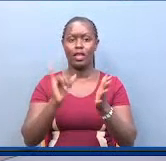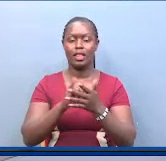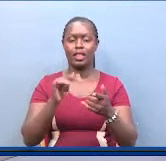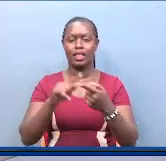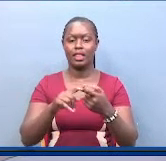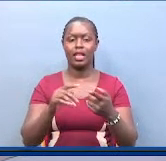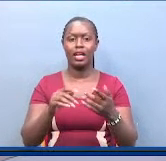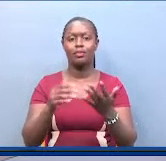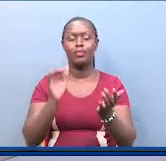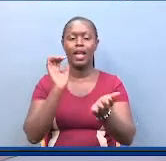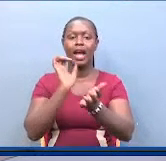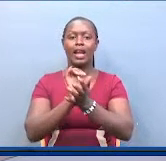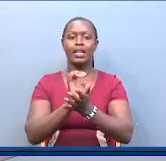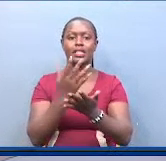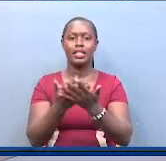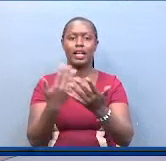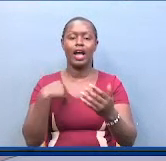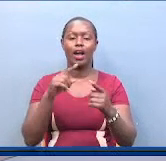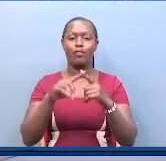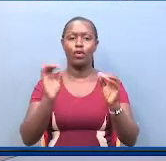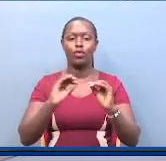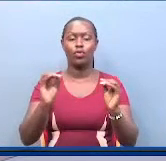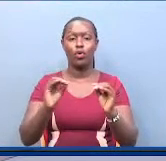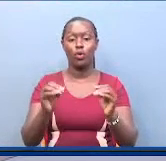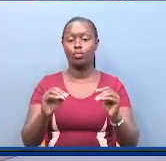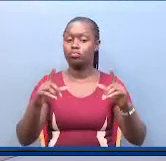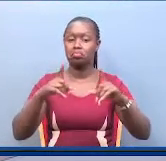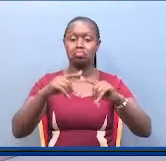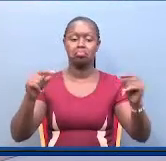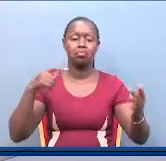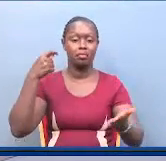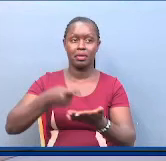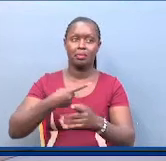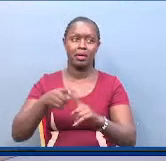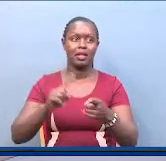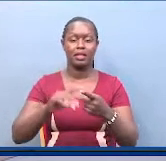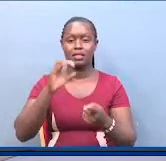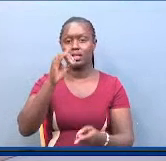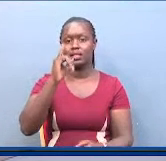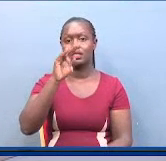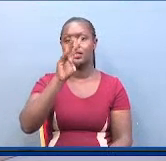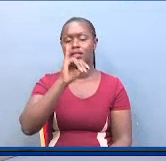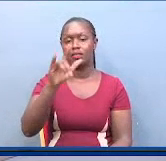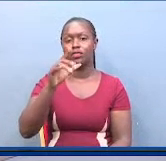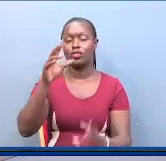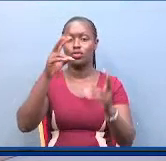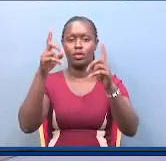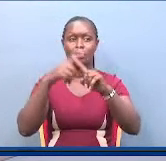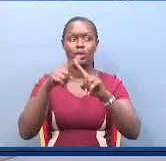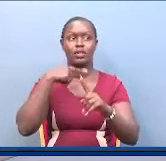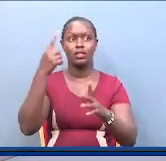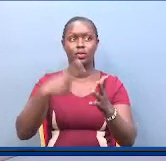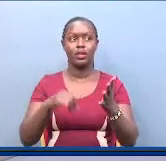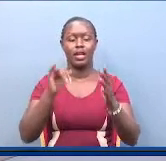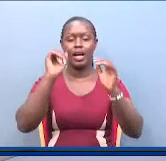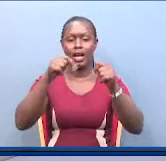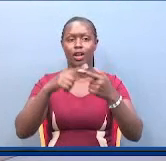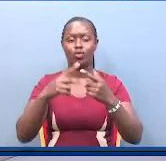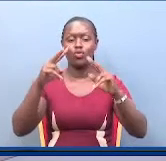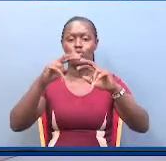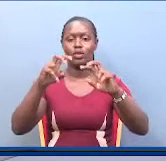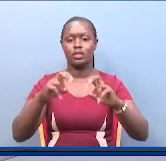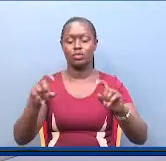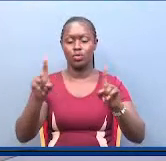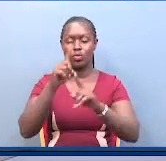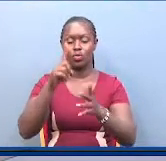against Gachagua. There was no sentence. True. At the end of the day, this is a purely civil matter. But what we are saying uh-huh. is that can we check on the bleed